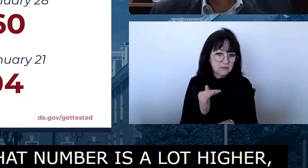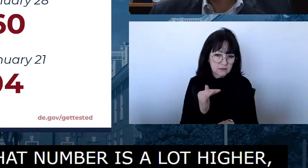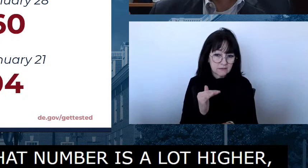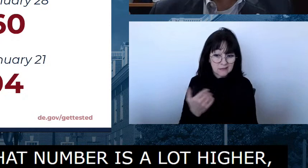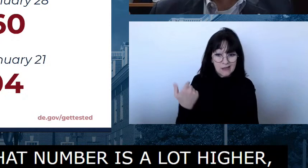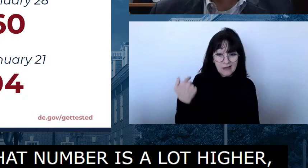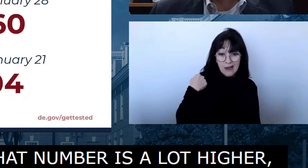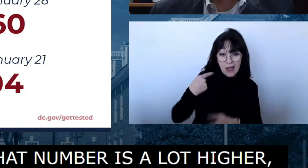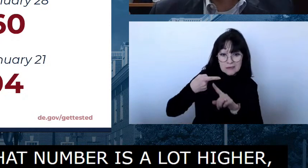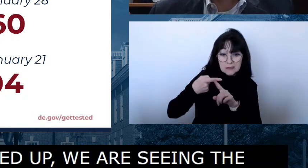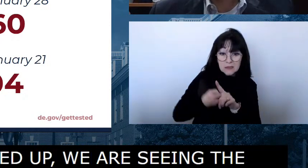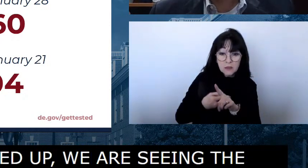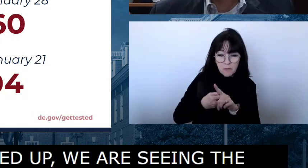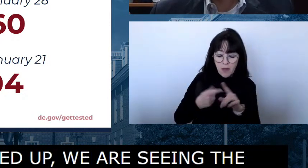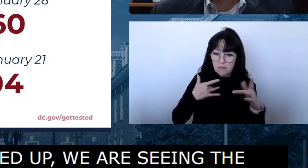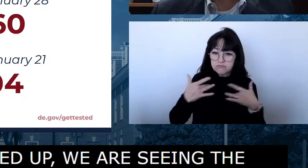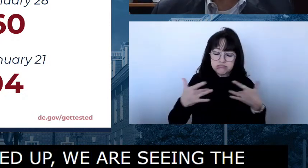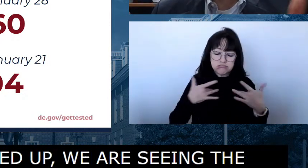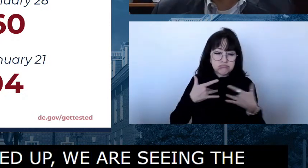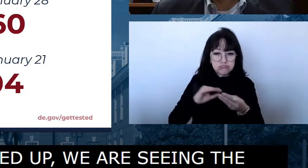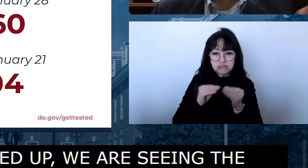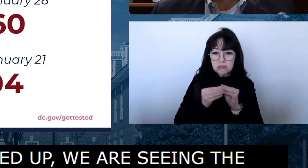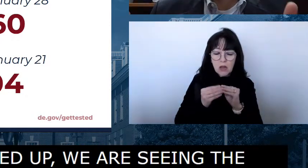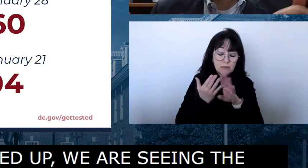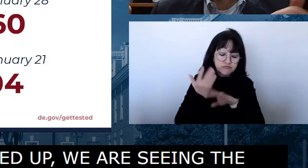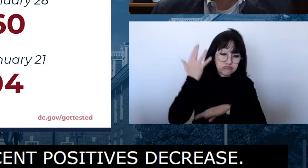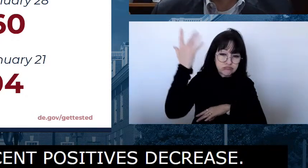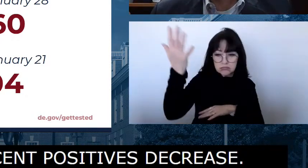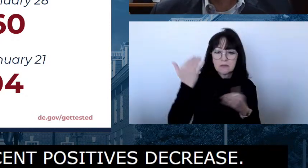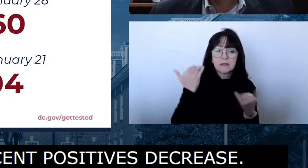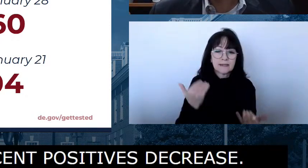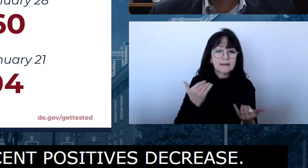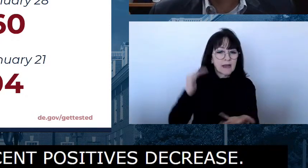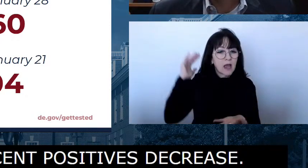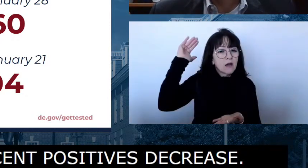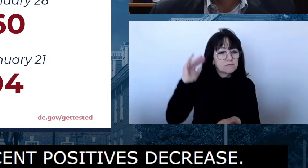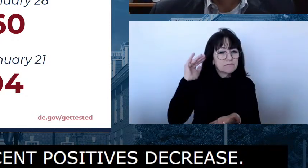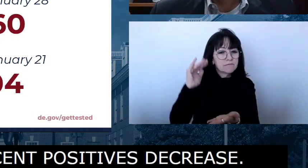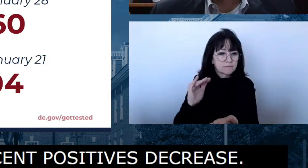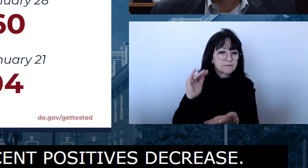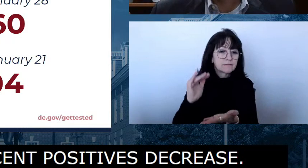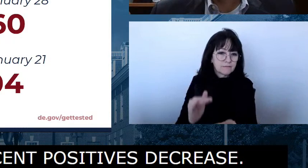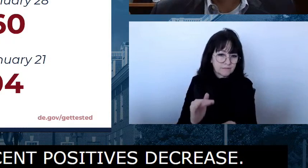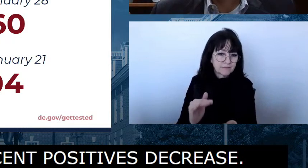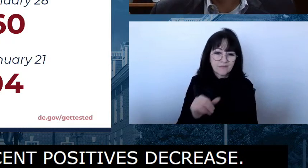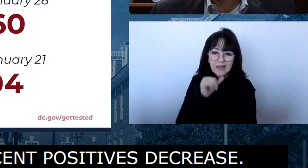much better. However, the testing numbers, we have to look at the whole picture, knowing that there's more than just the